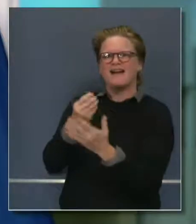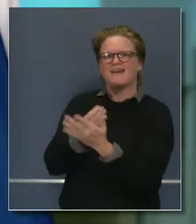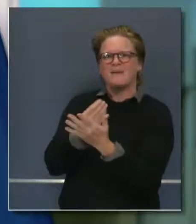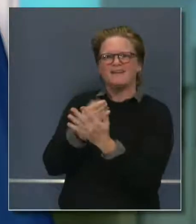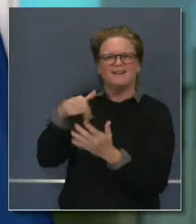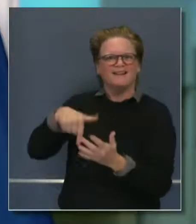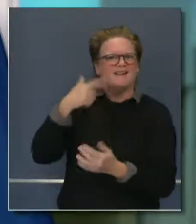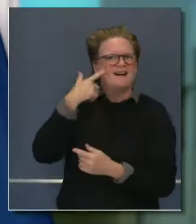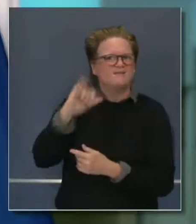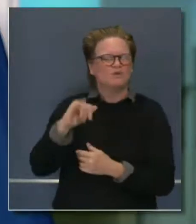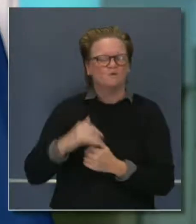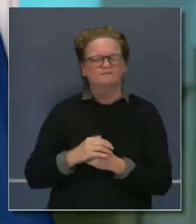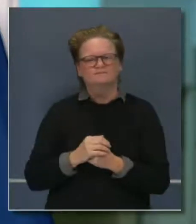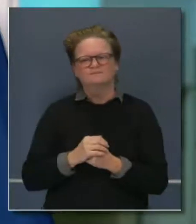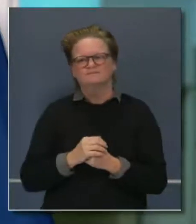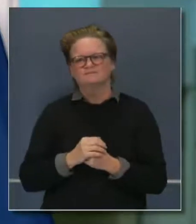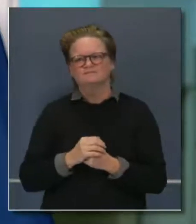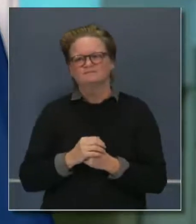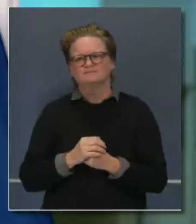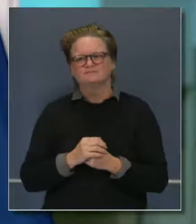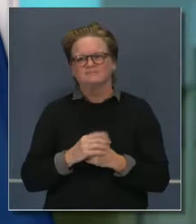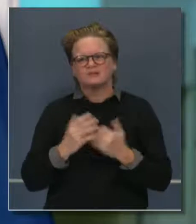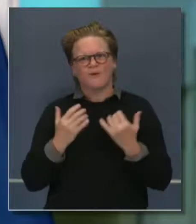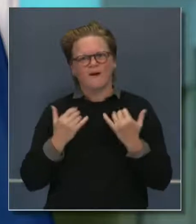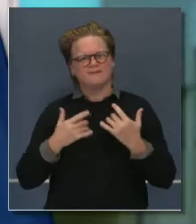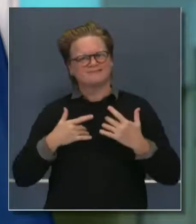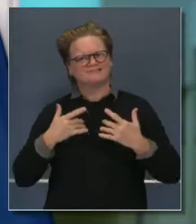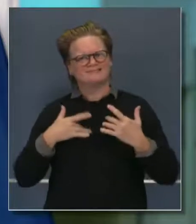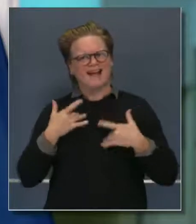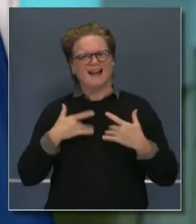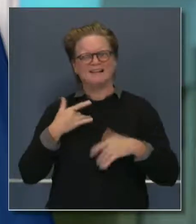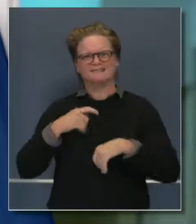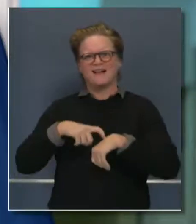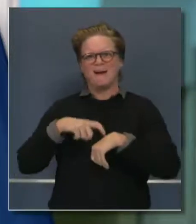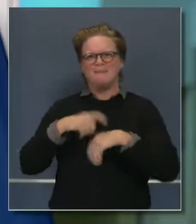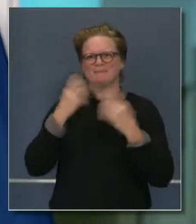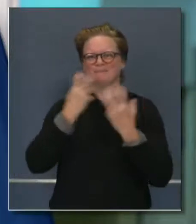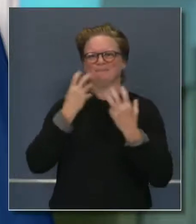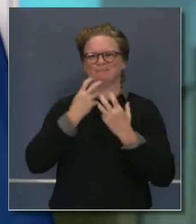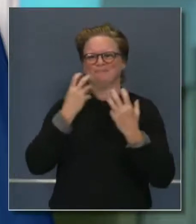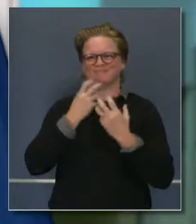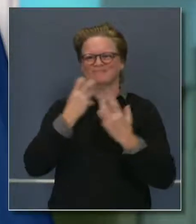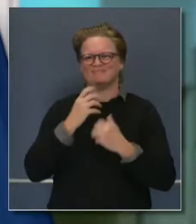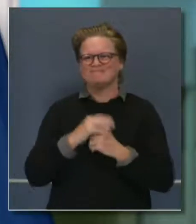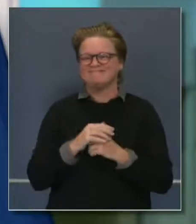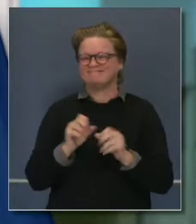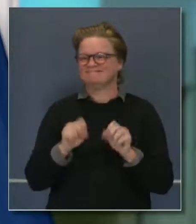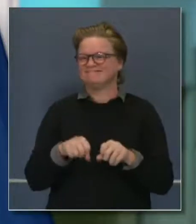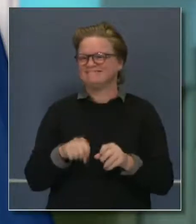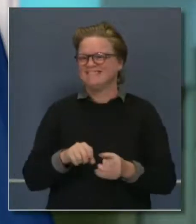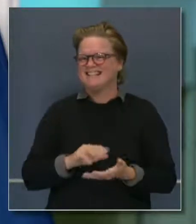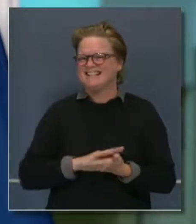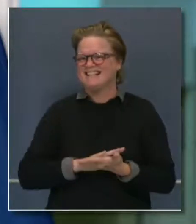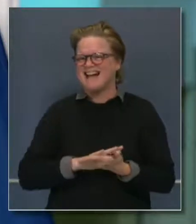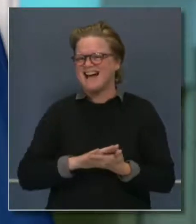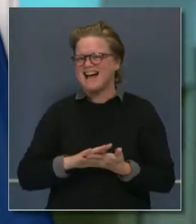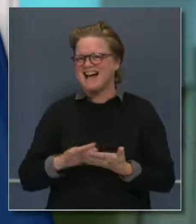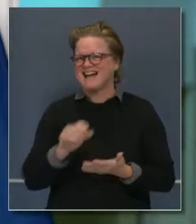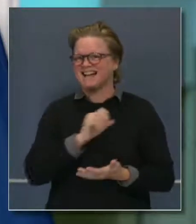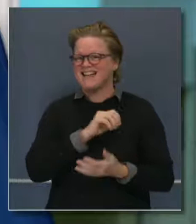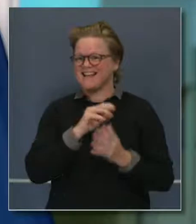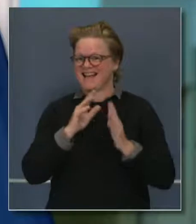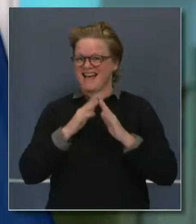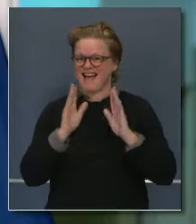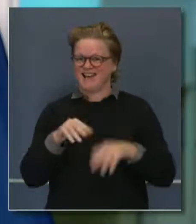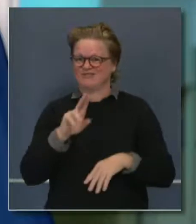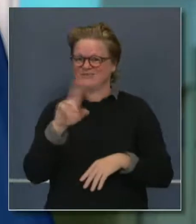exciting time, and I can assure you it is nice to have a U.S. Senator from your home state as